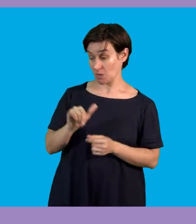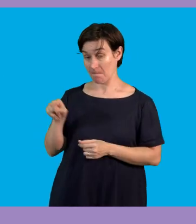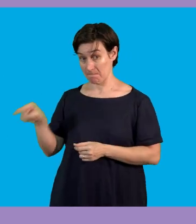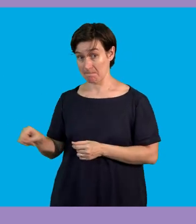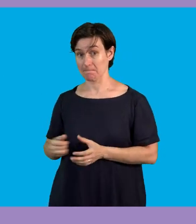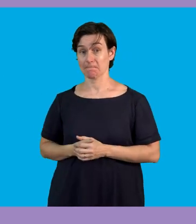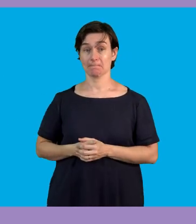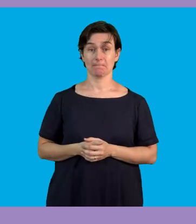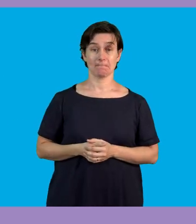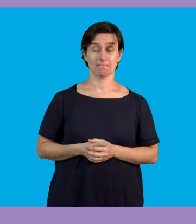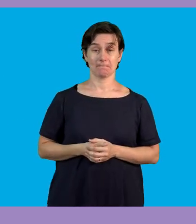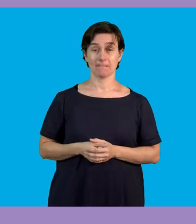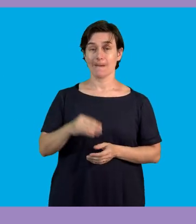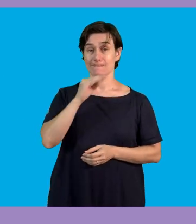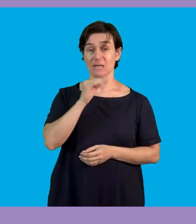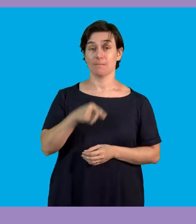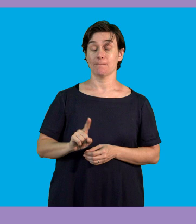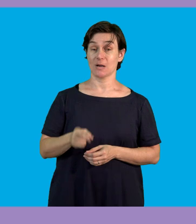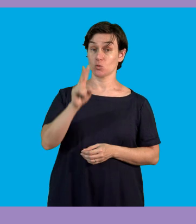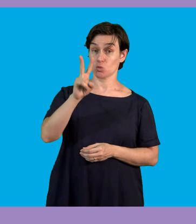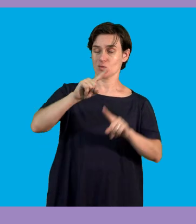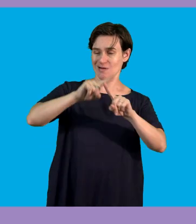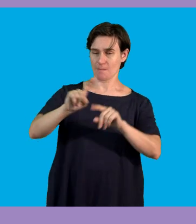same. We multiply